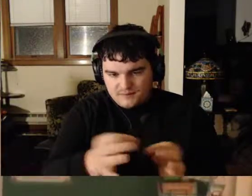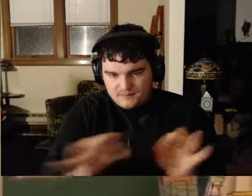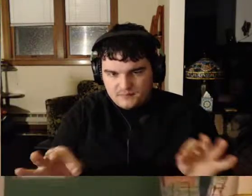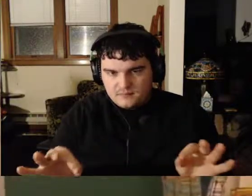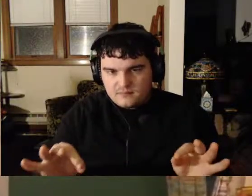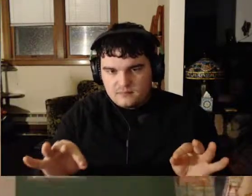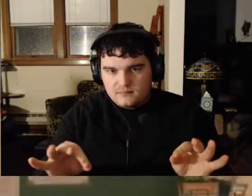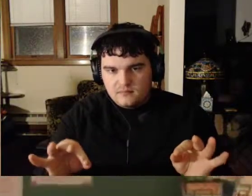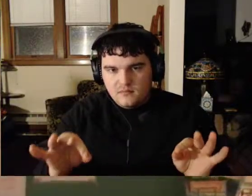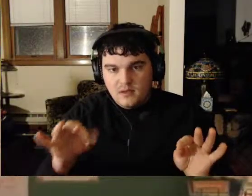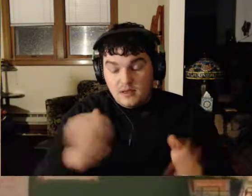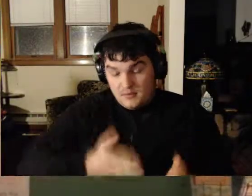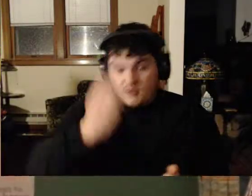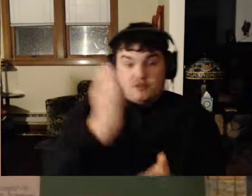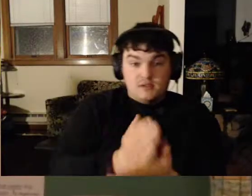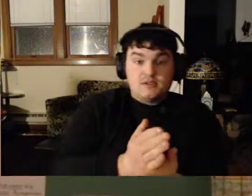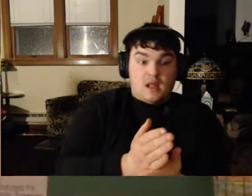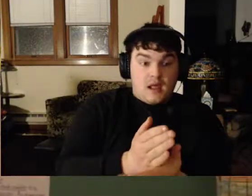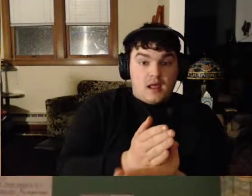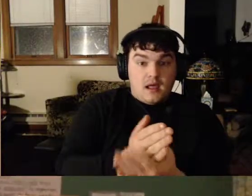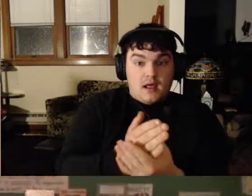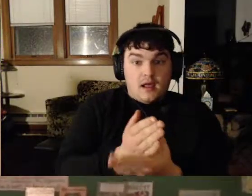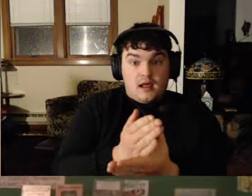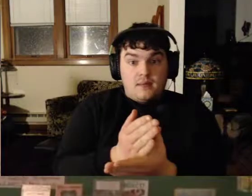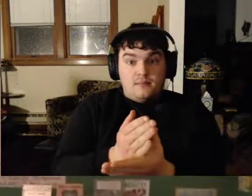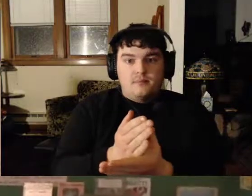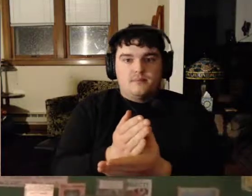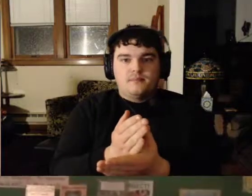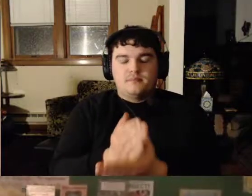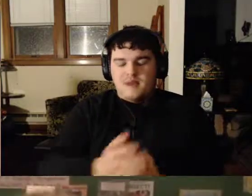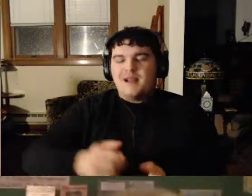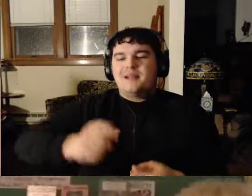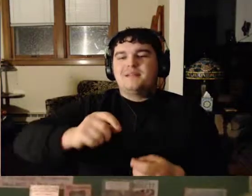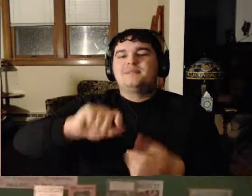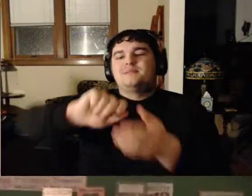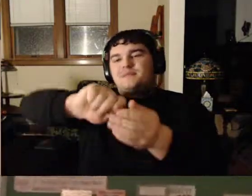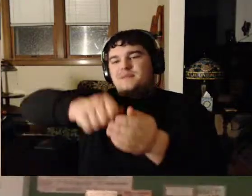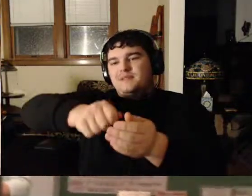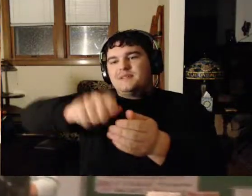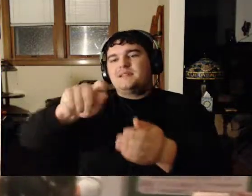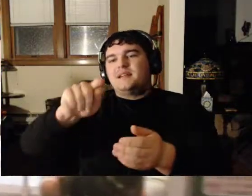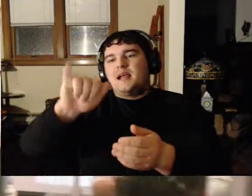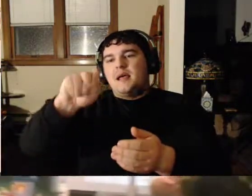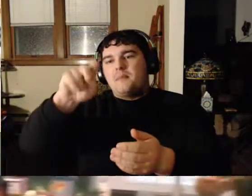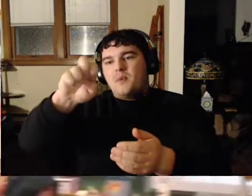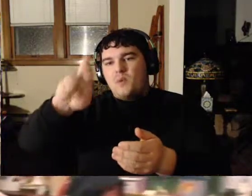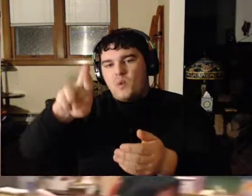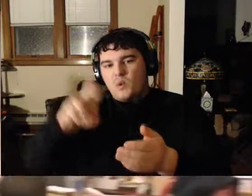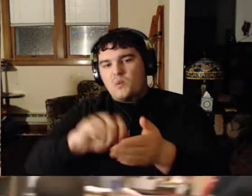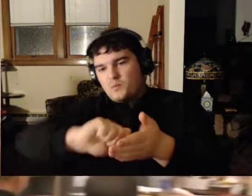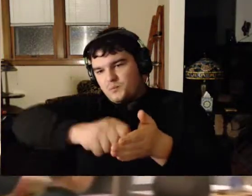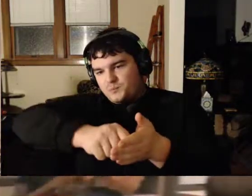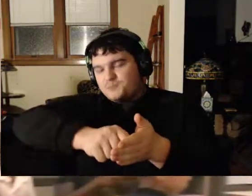going to stop you and I'm going to have someone share what they've gotten so far, and I'm even going to set the timer, okay?